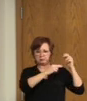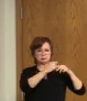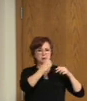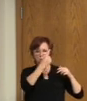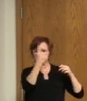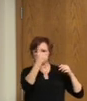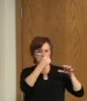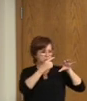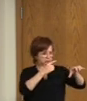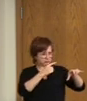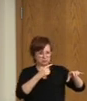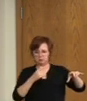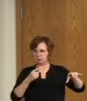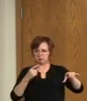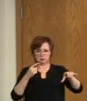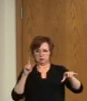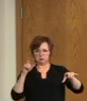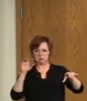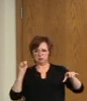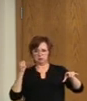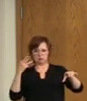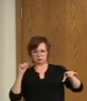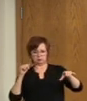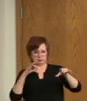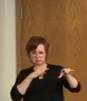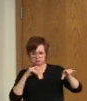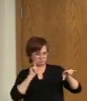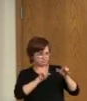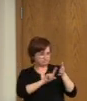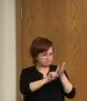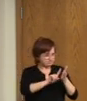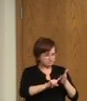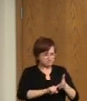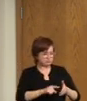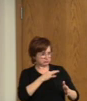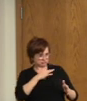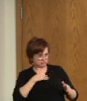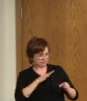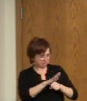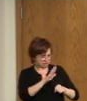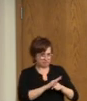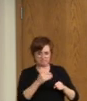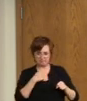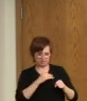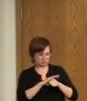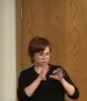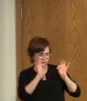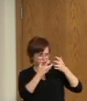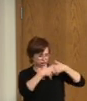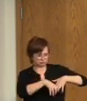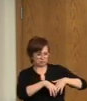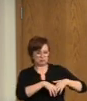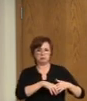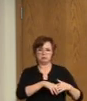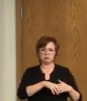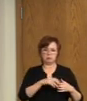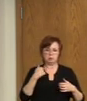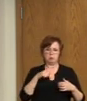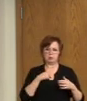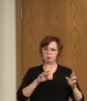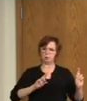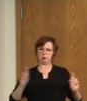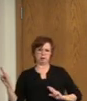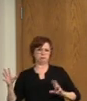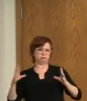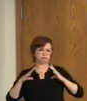consult on a path forward to make sure that things are contained and make sure all of the public health guidelines. So last week we did go through this, that we